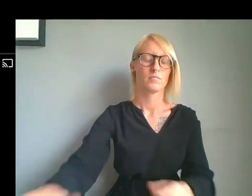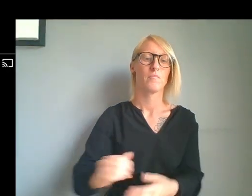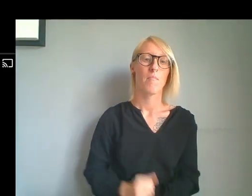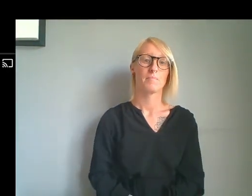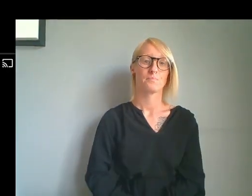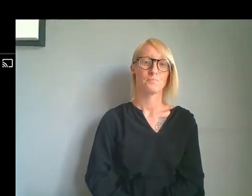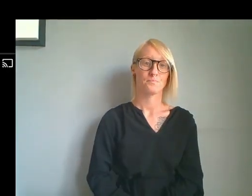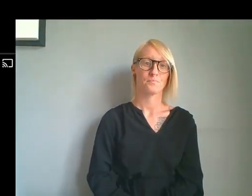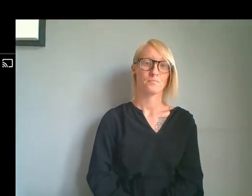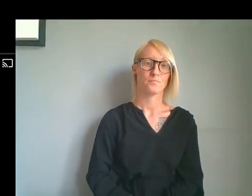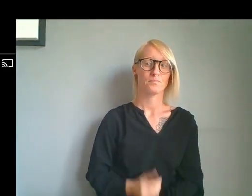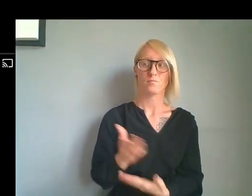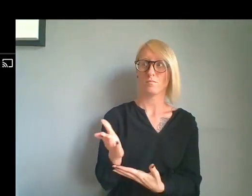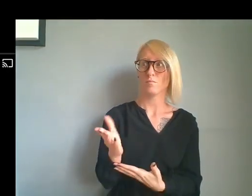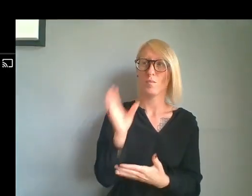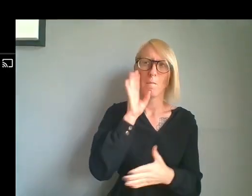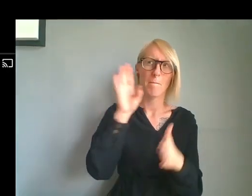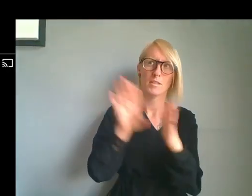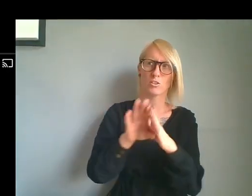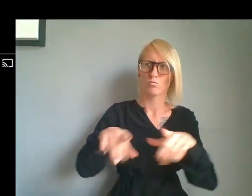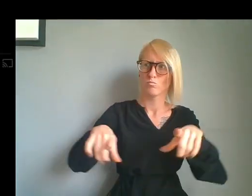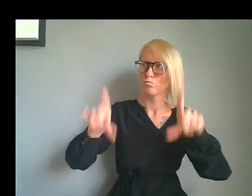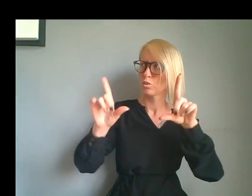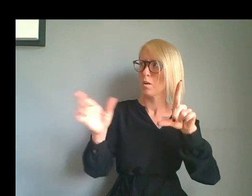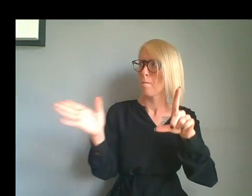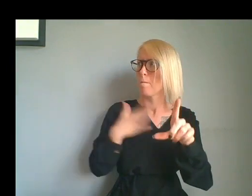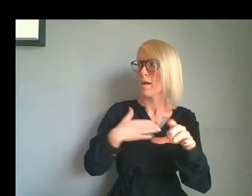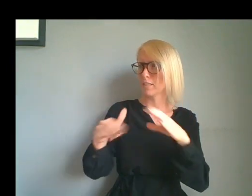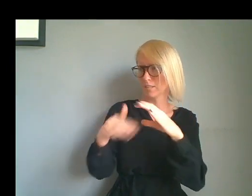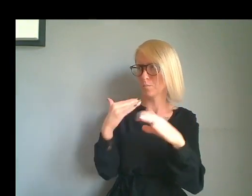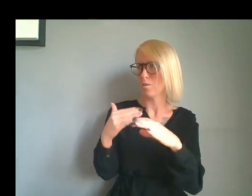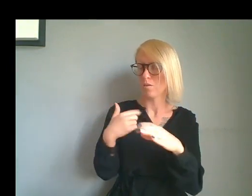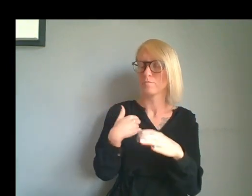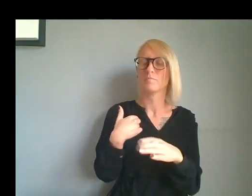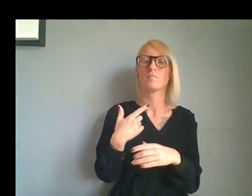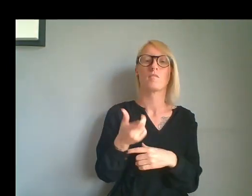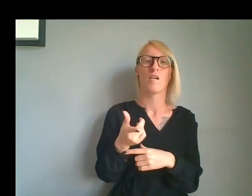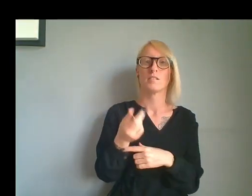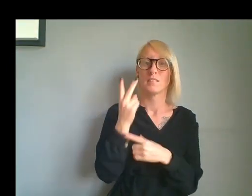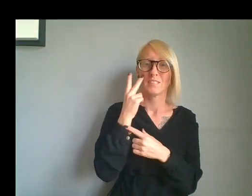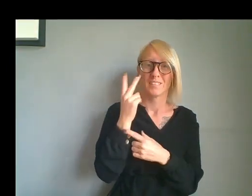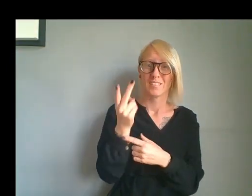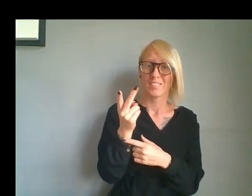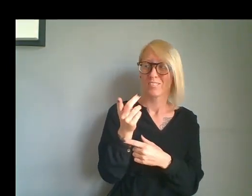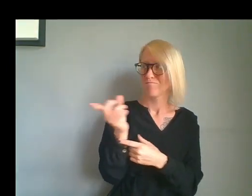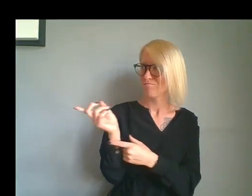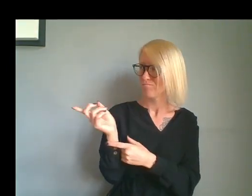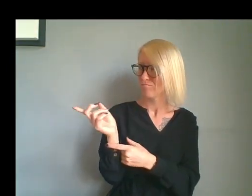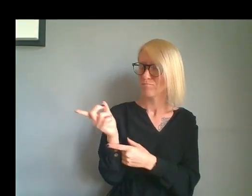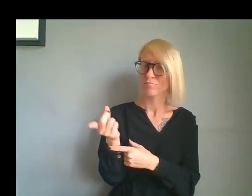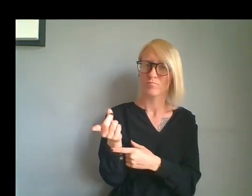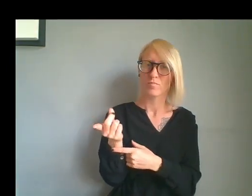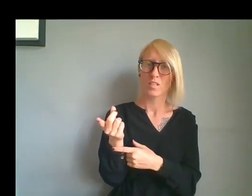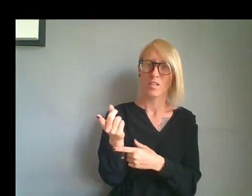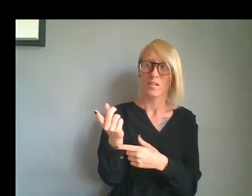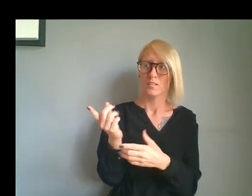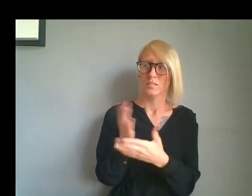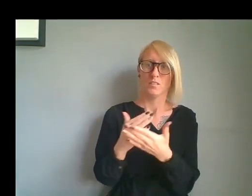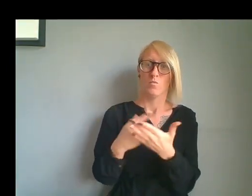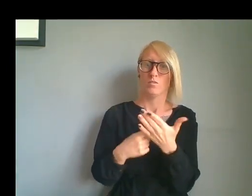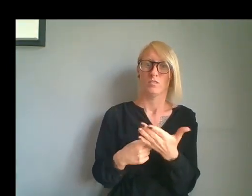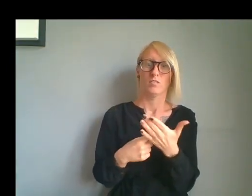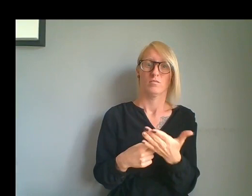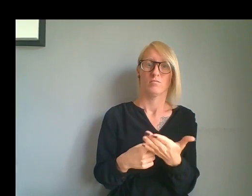So this is just a screenshot of something that came in my email. And you'll see that there was somebody talked about Coastal